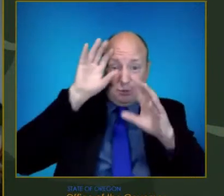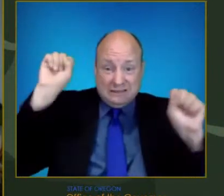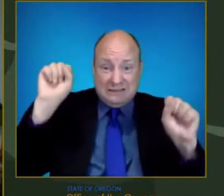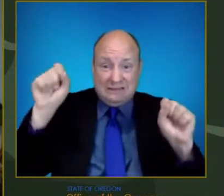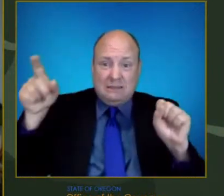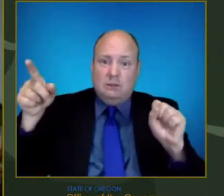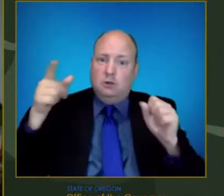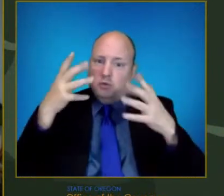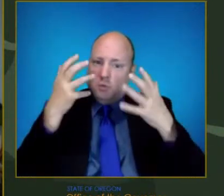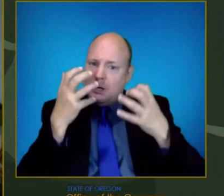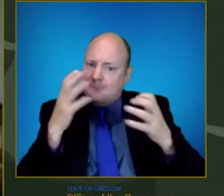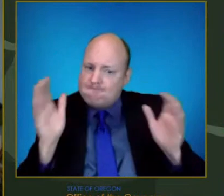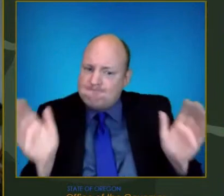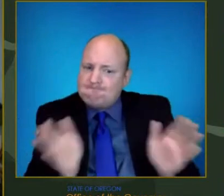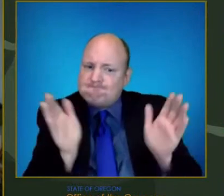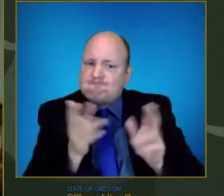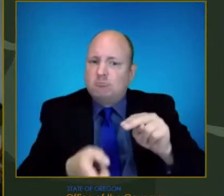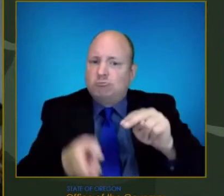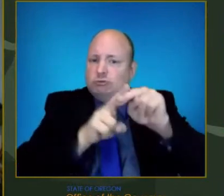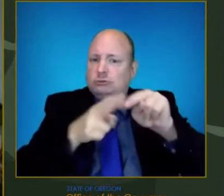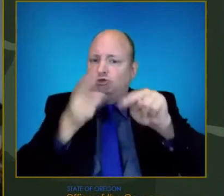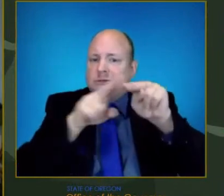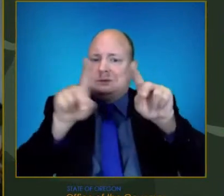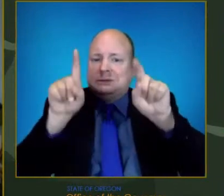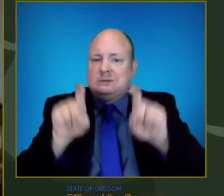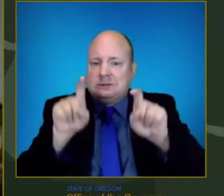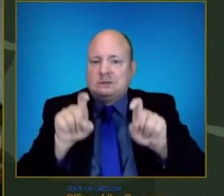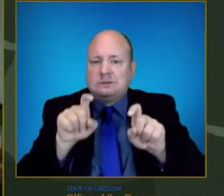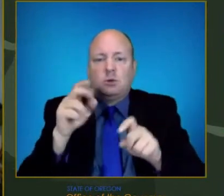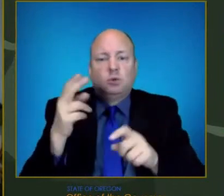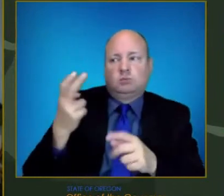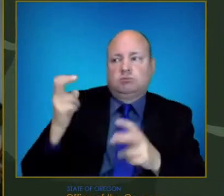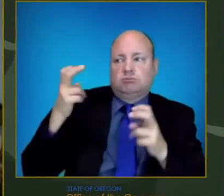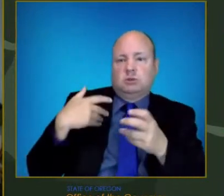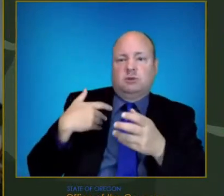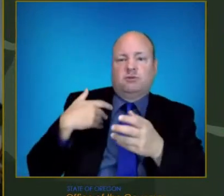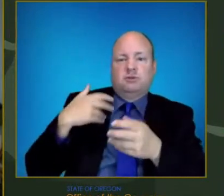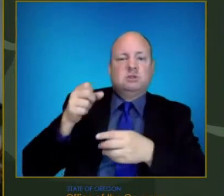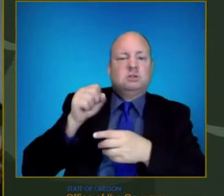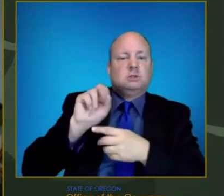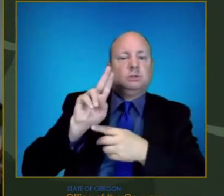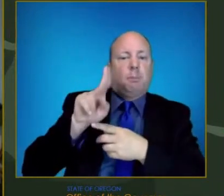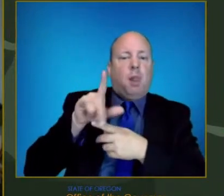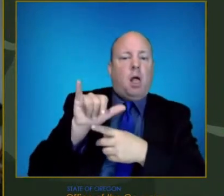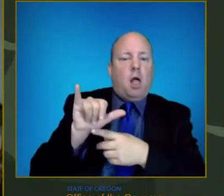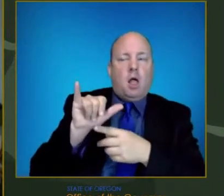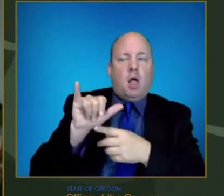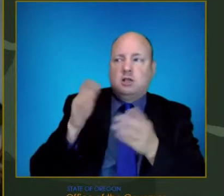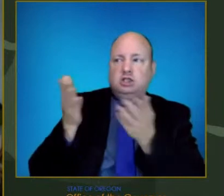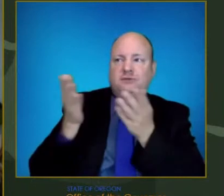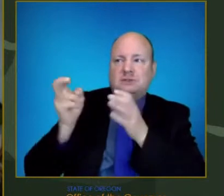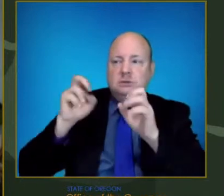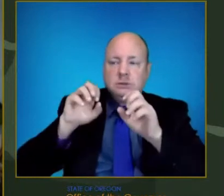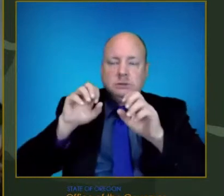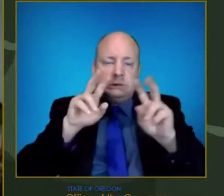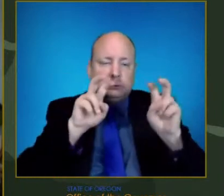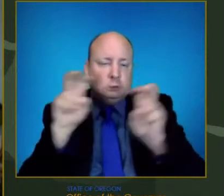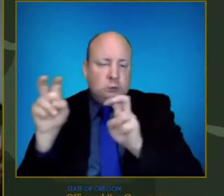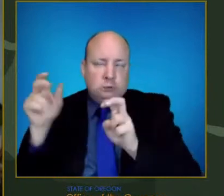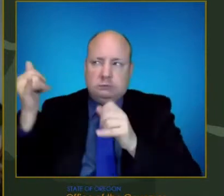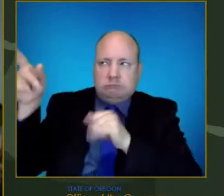chain in there as well. So those are some of the issues that we're keeping our eyes on. Dr. Jane, is there anything you'd like to